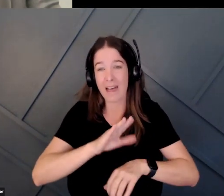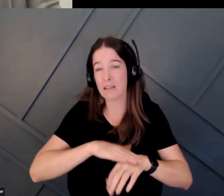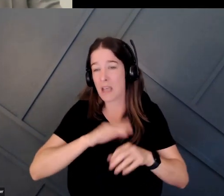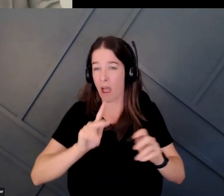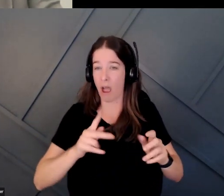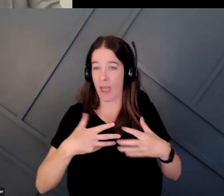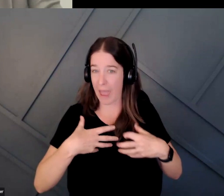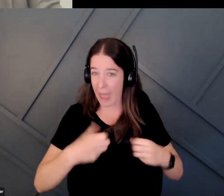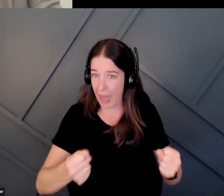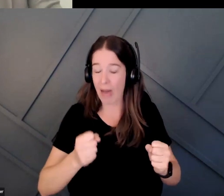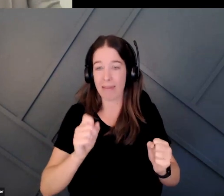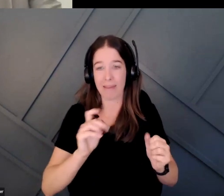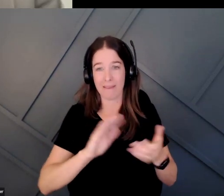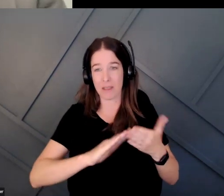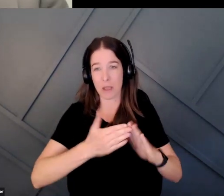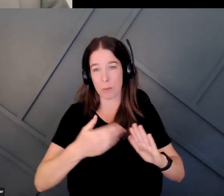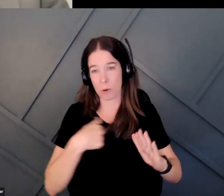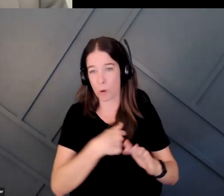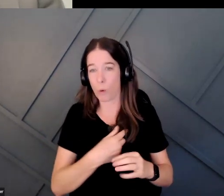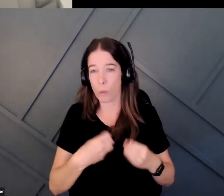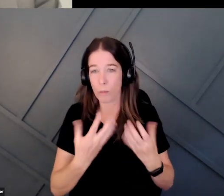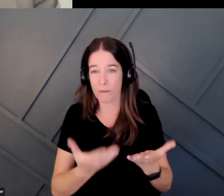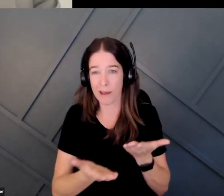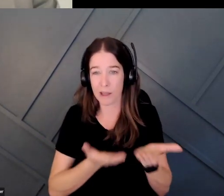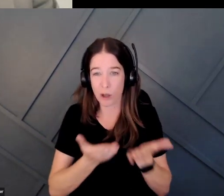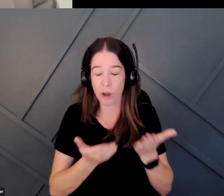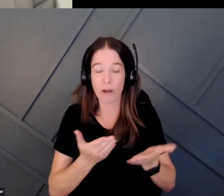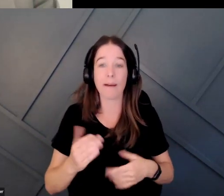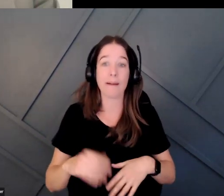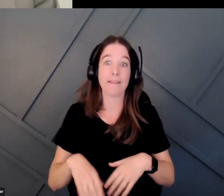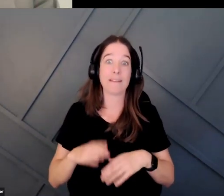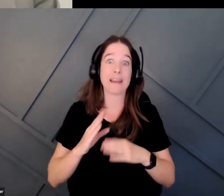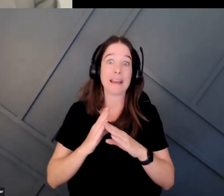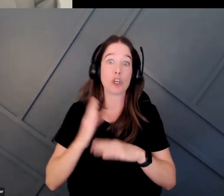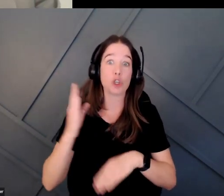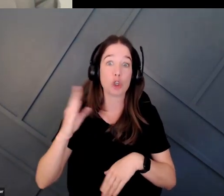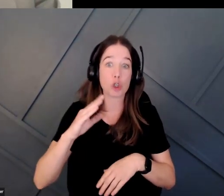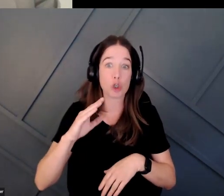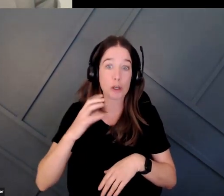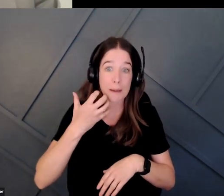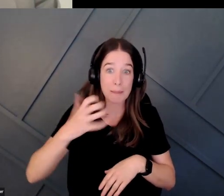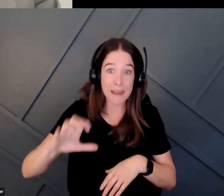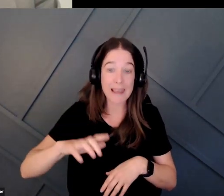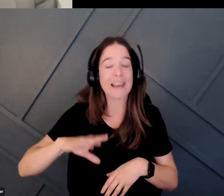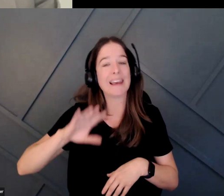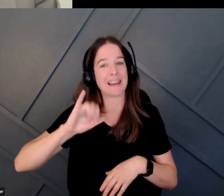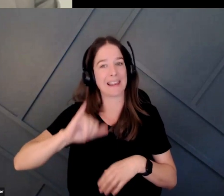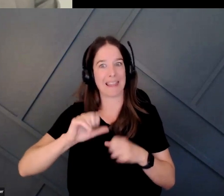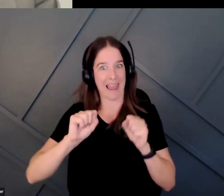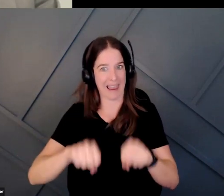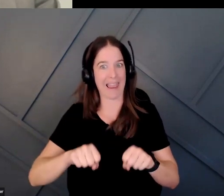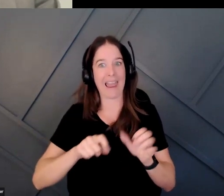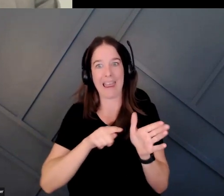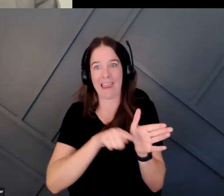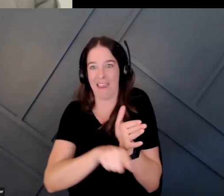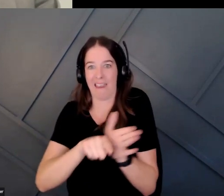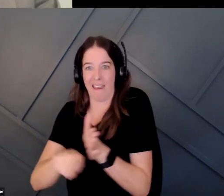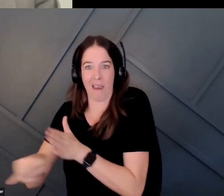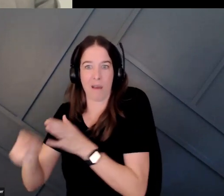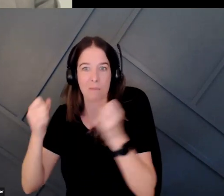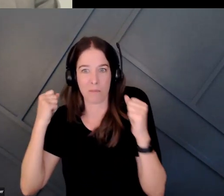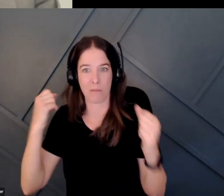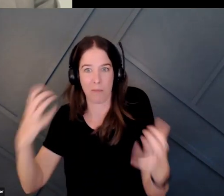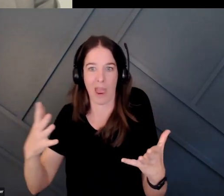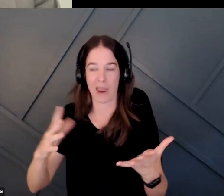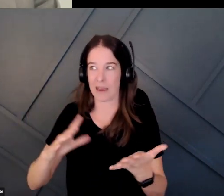serve. Extreme heat is by far the deadliest form of severe weather incidents, killing on average twice as many